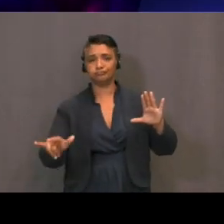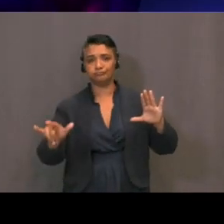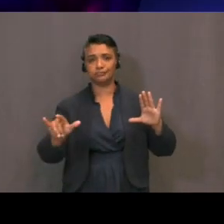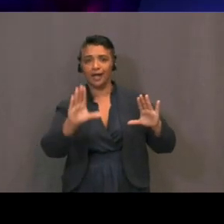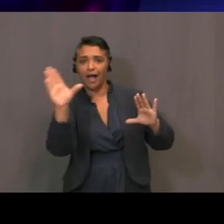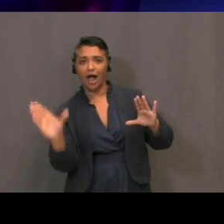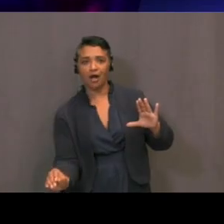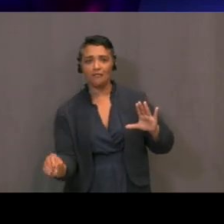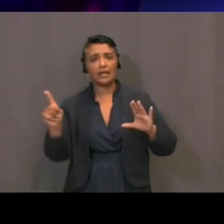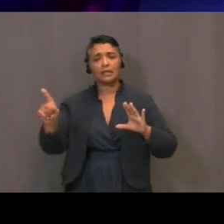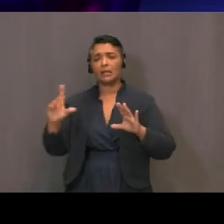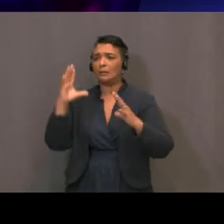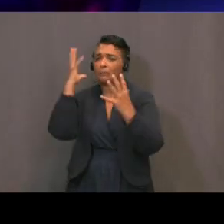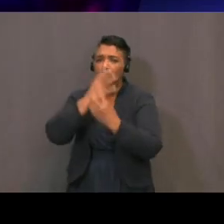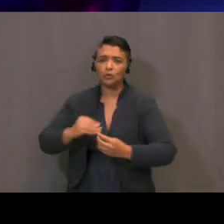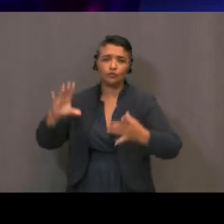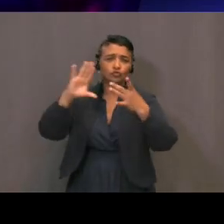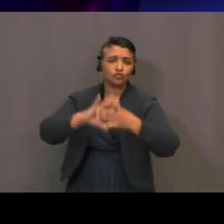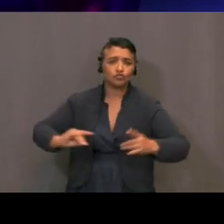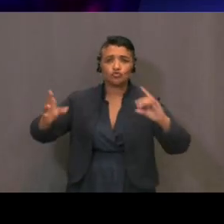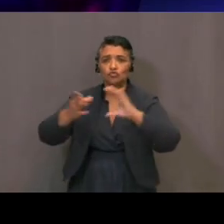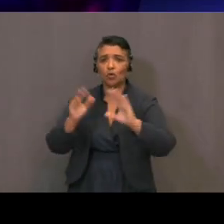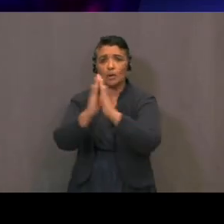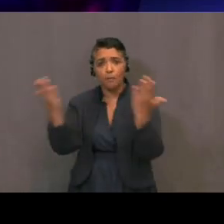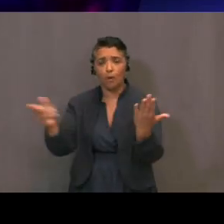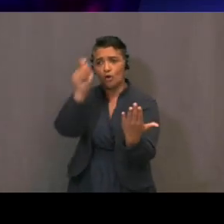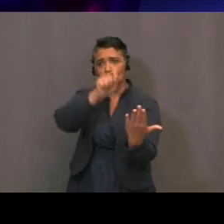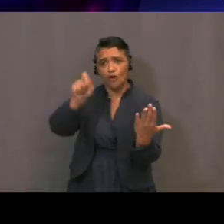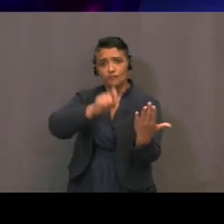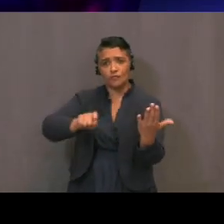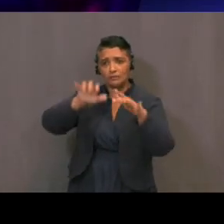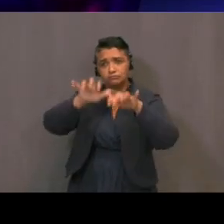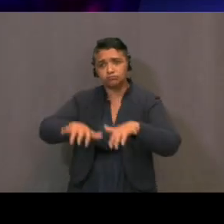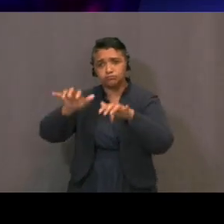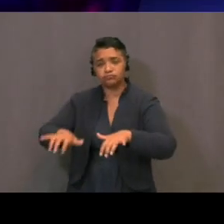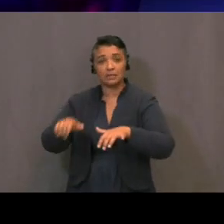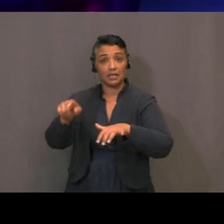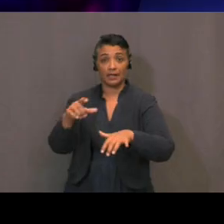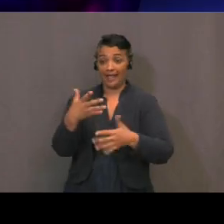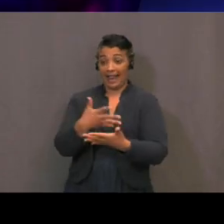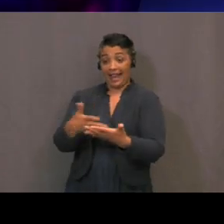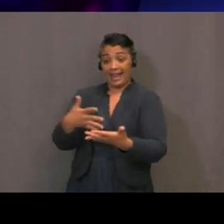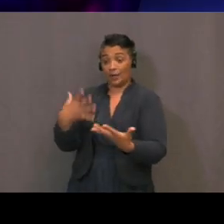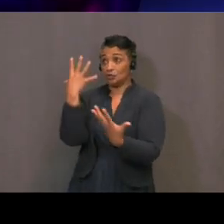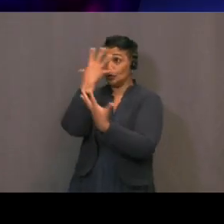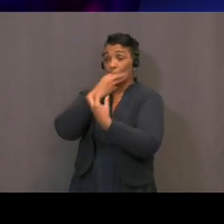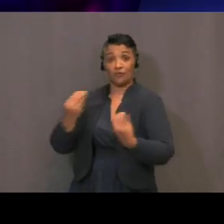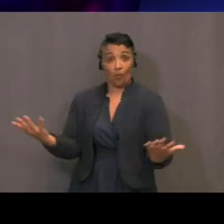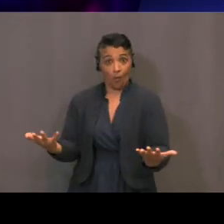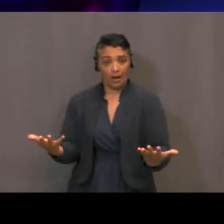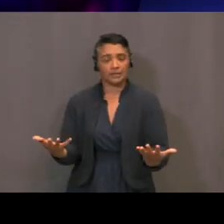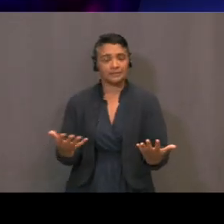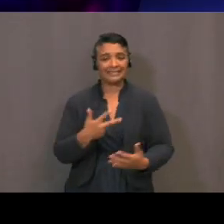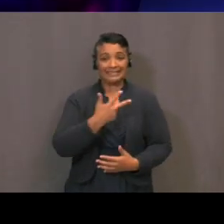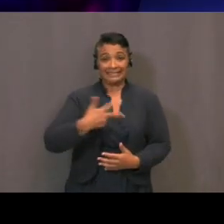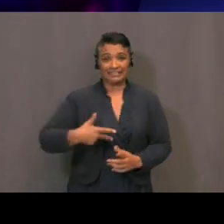of beautiful stories. And one of the characteristics about her language and how she became famous was actually because she insisted